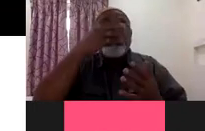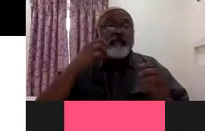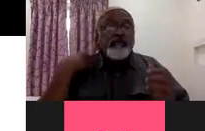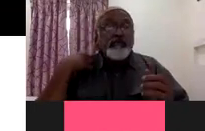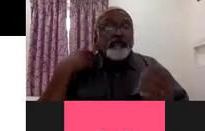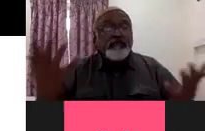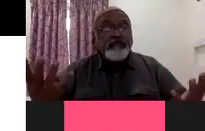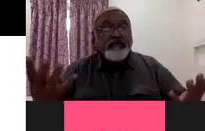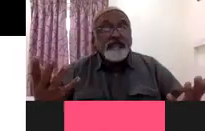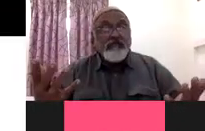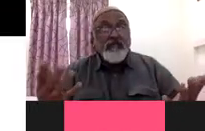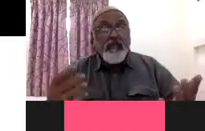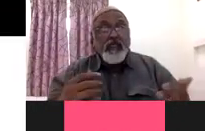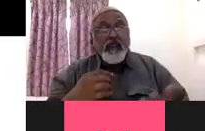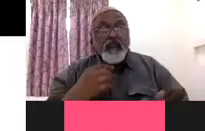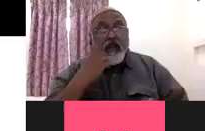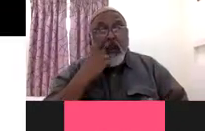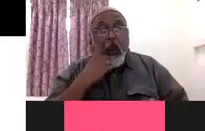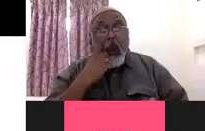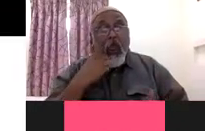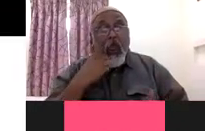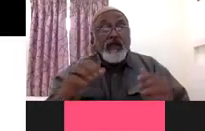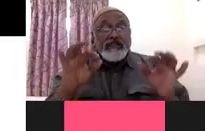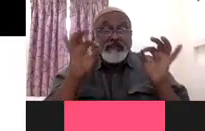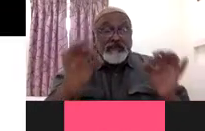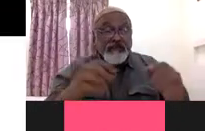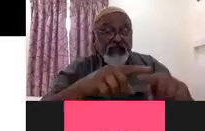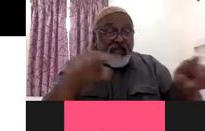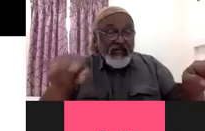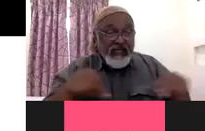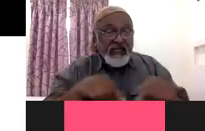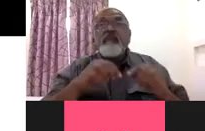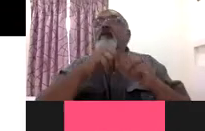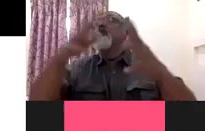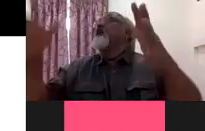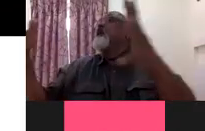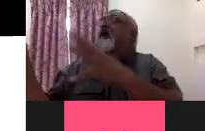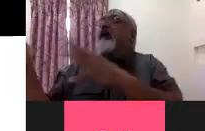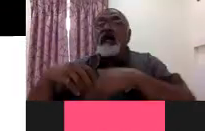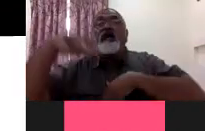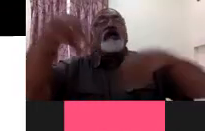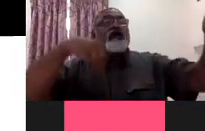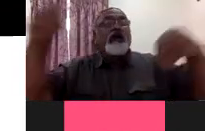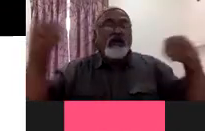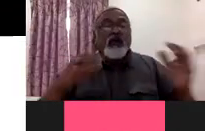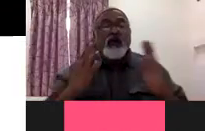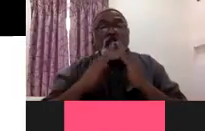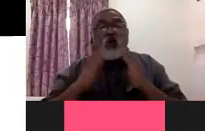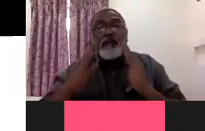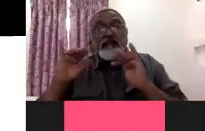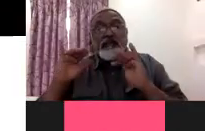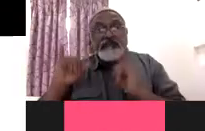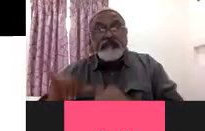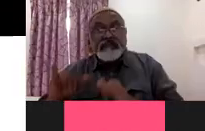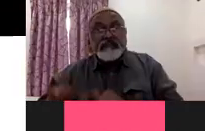Suraj, you said they have a specific domain. They don't go to public places and stay at home only. Suraj, can you